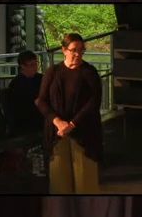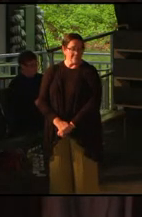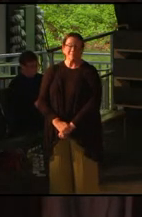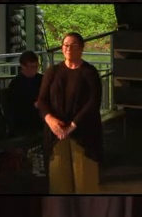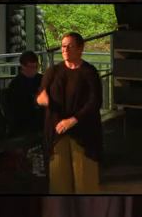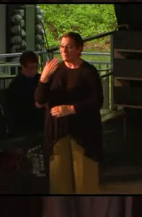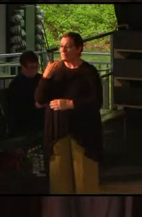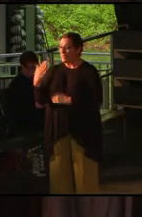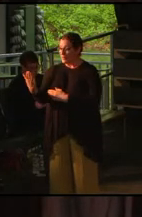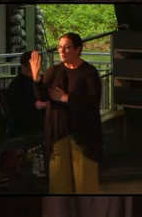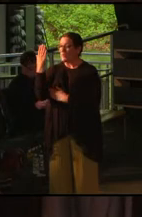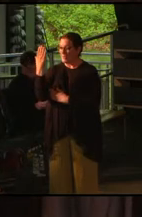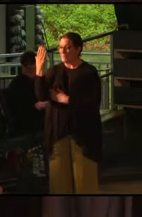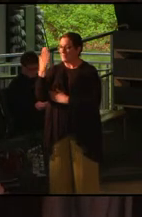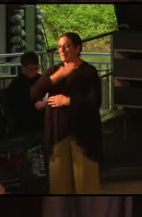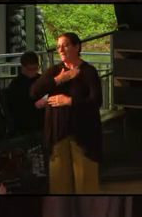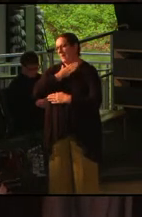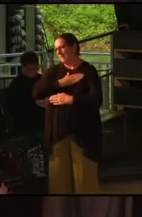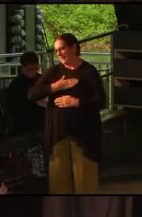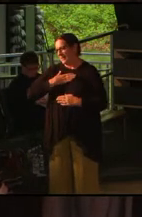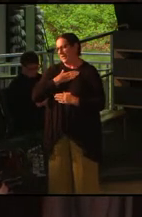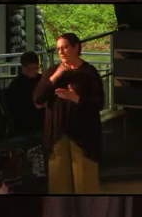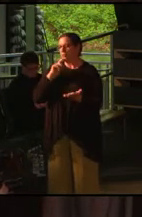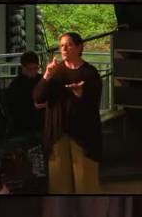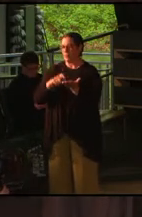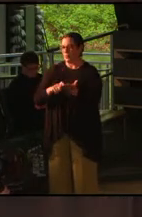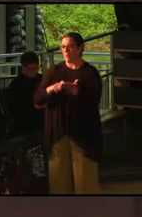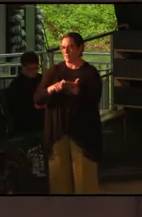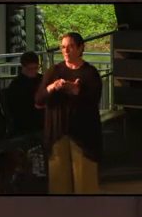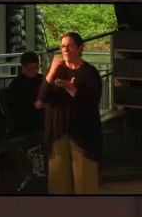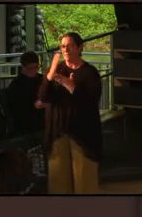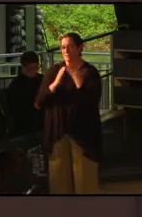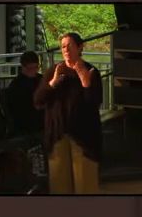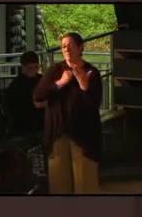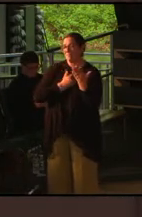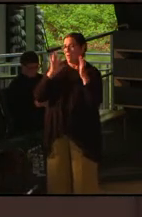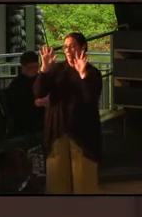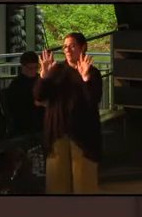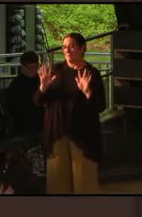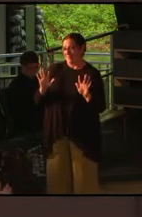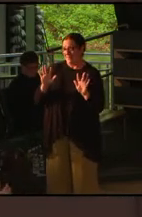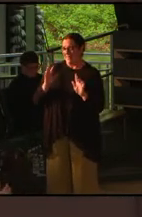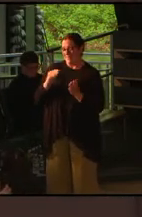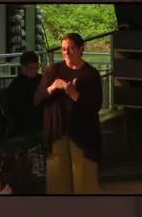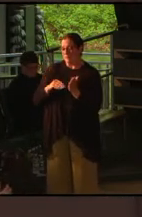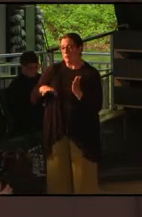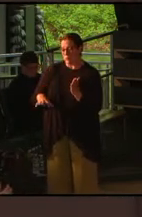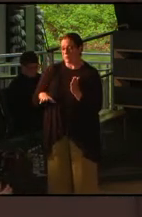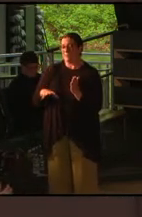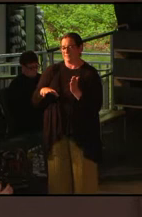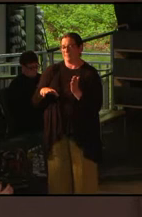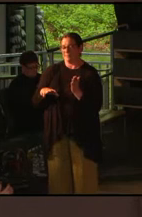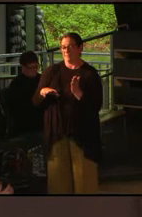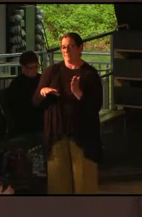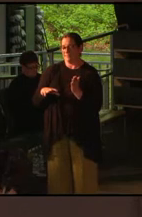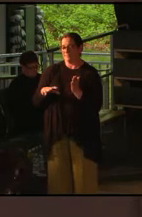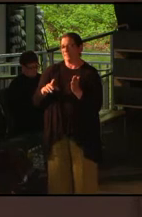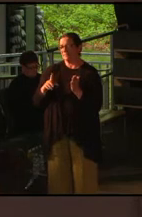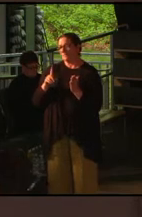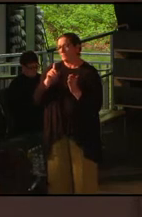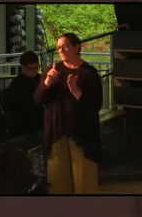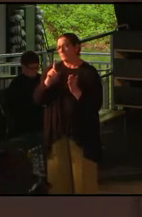Good morning. It is my pleasure to recognize some of our exceptional students who have